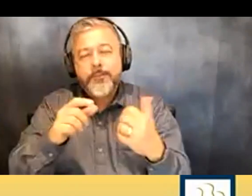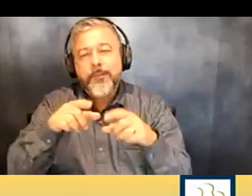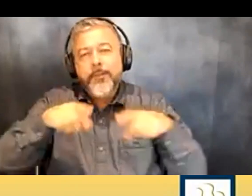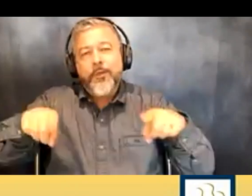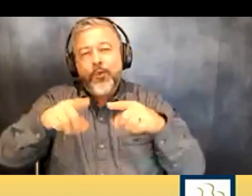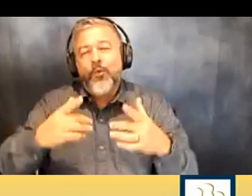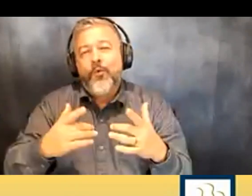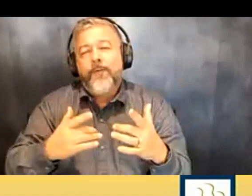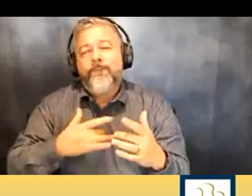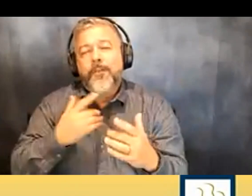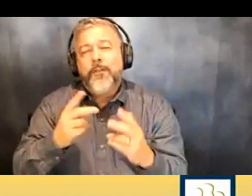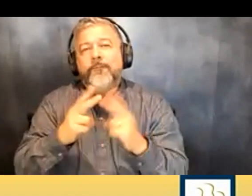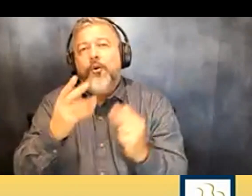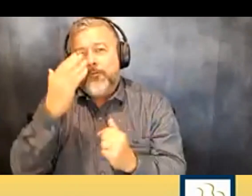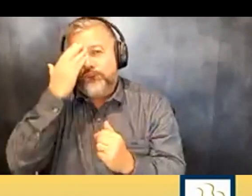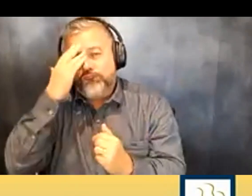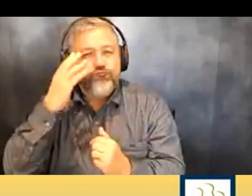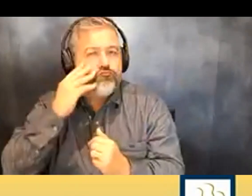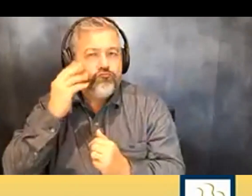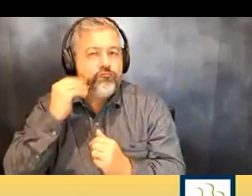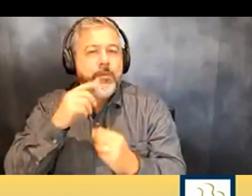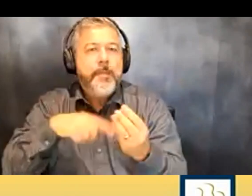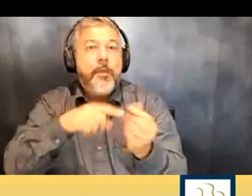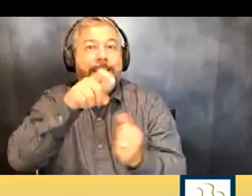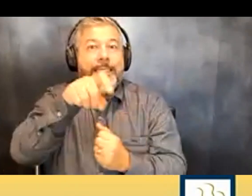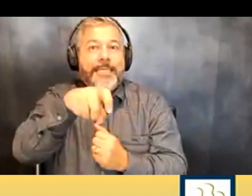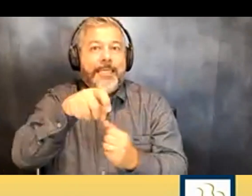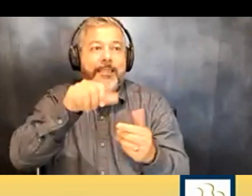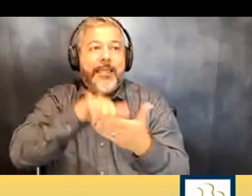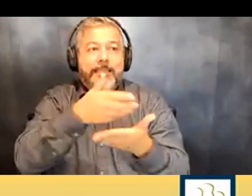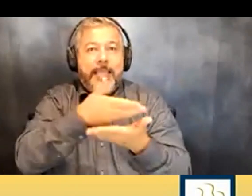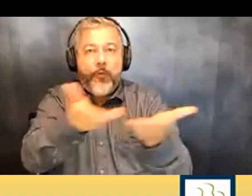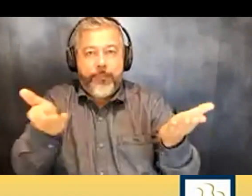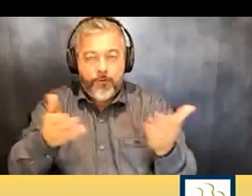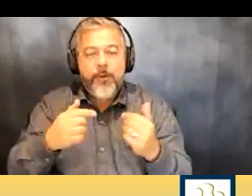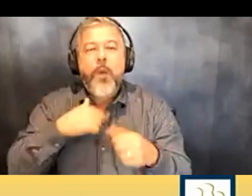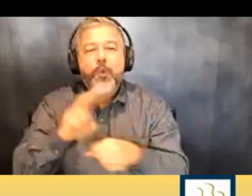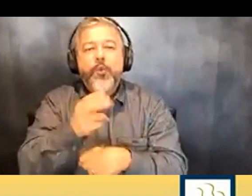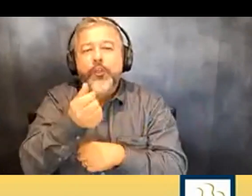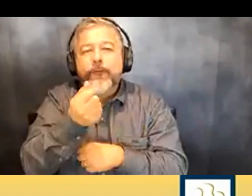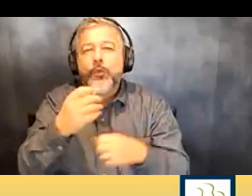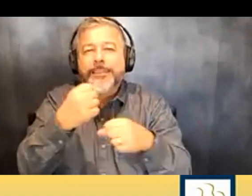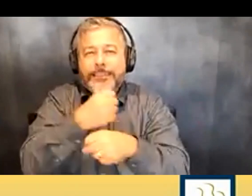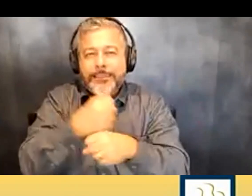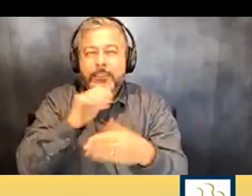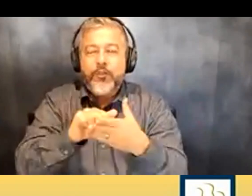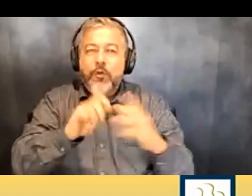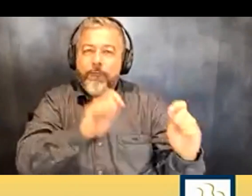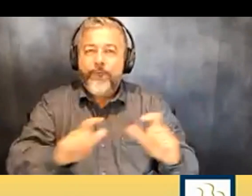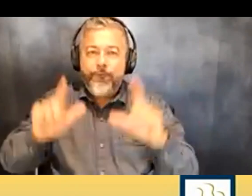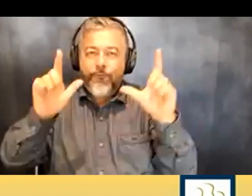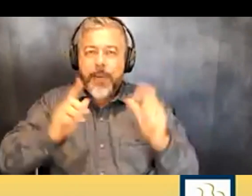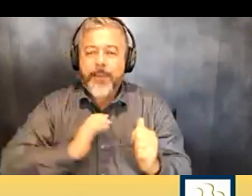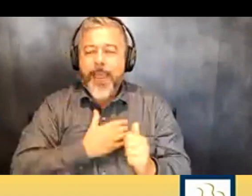probably uniquely qualified to know about the need that exists out there. So I just want to use a few statistics to frame the need for the housing programs and why